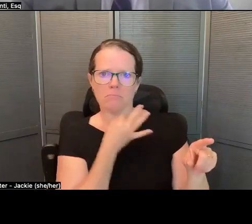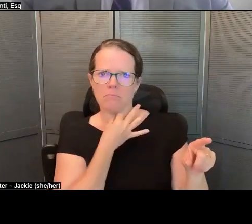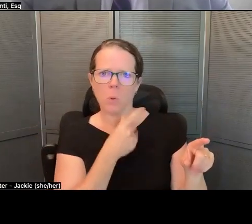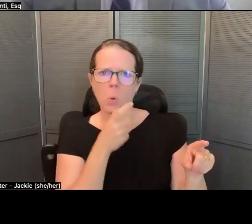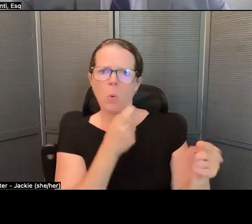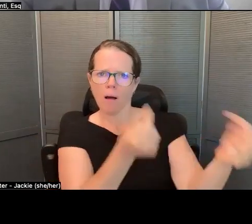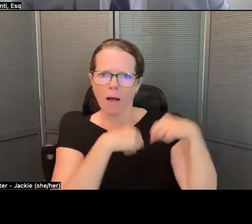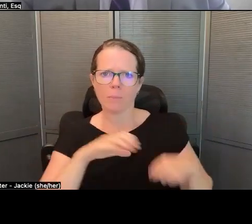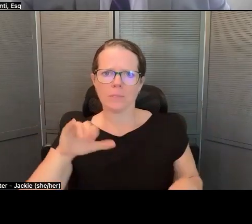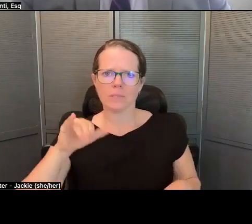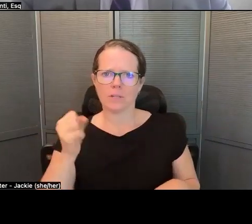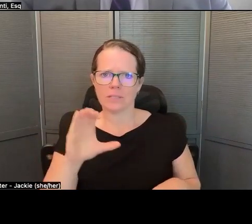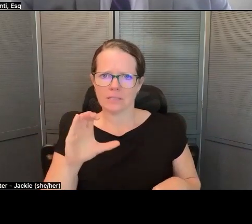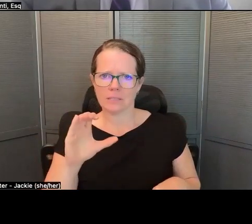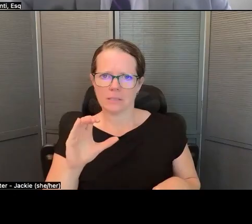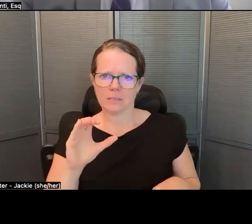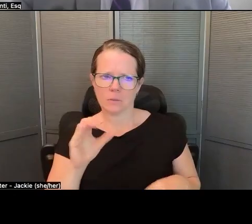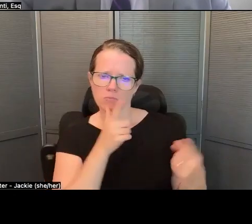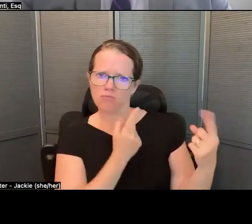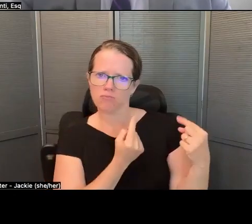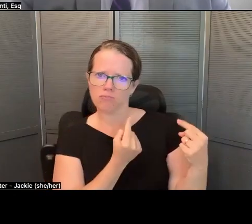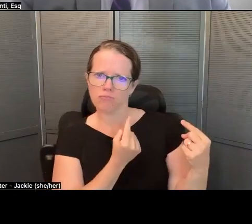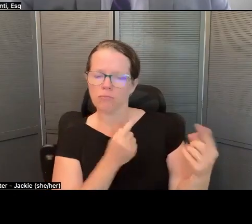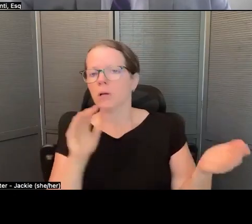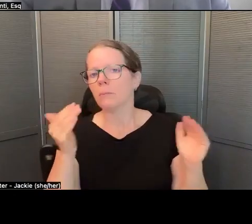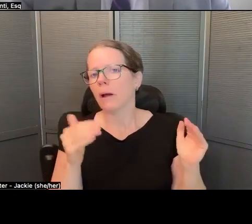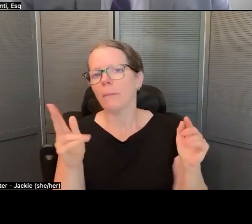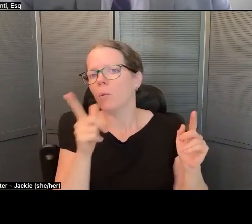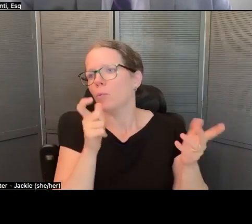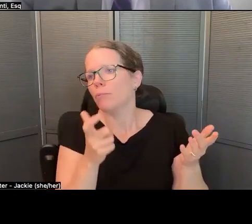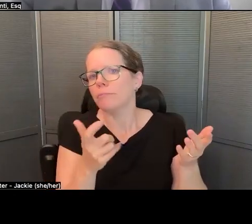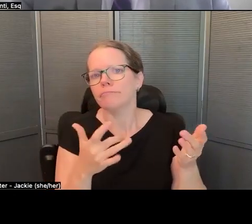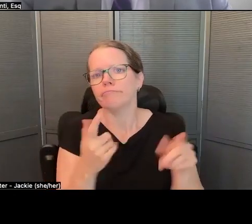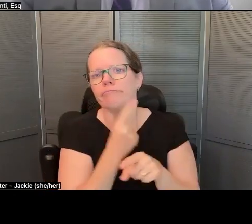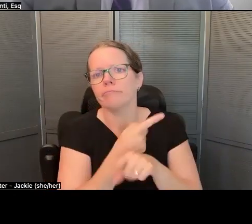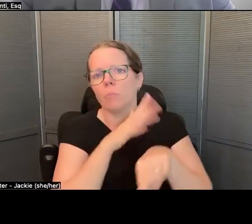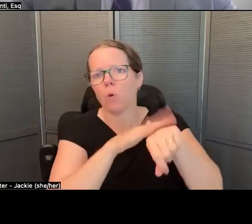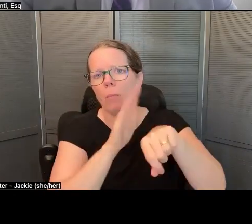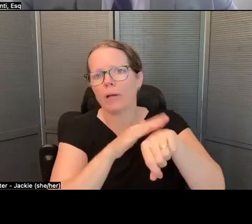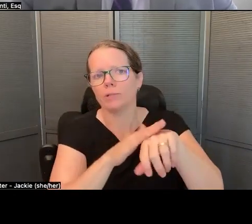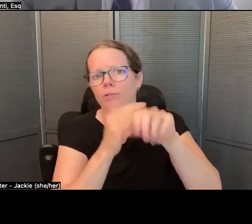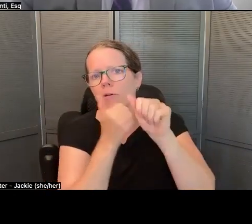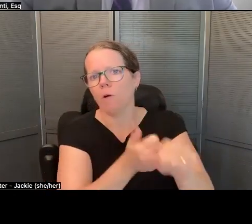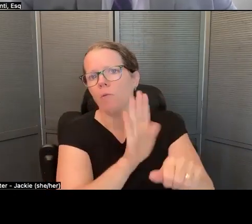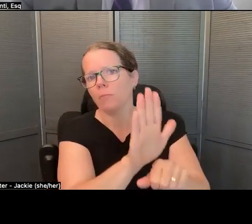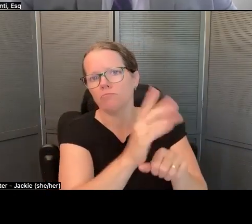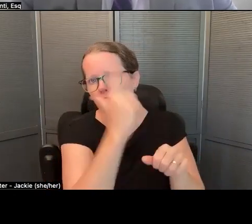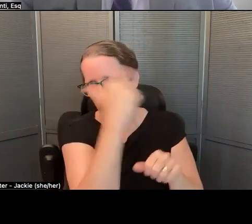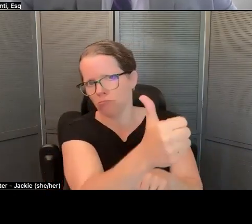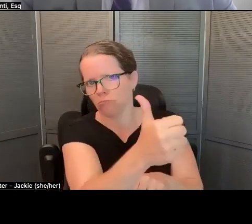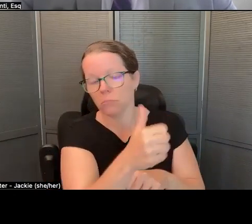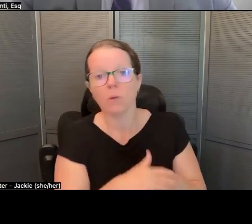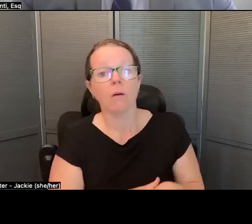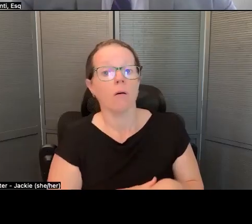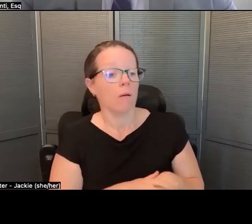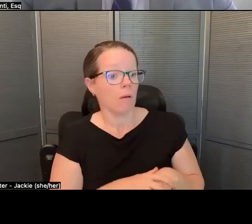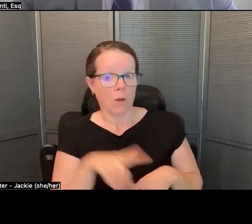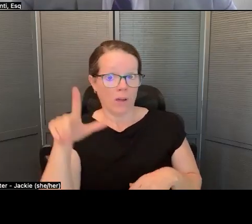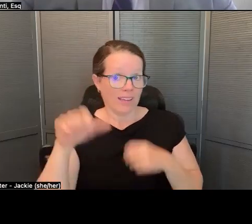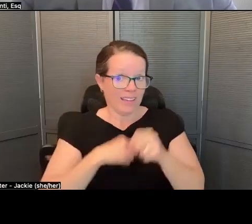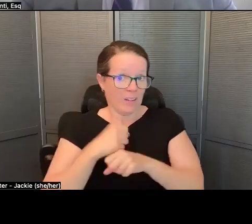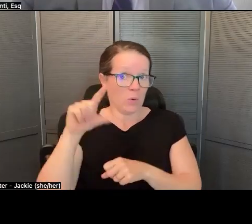Support Center with people that were just on probation as usual. What they found was that there was no statistical difference or